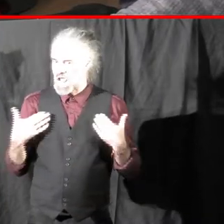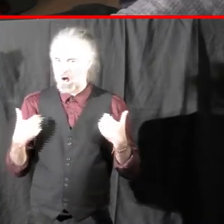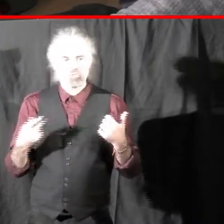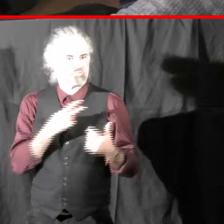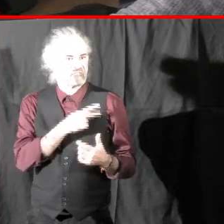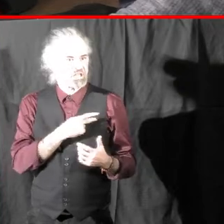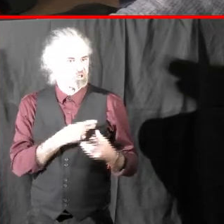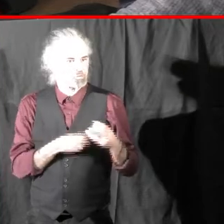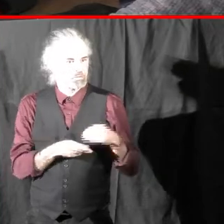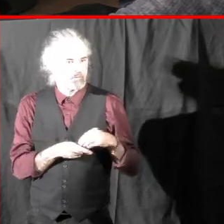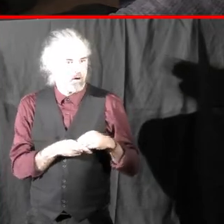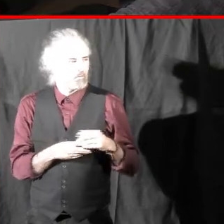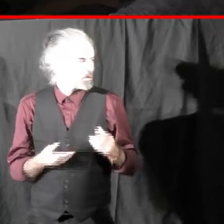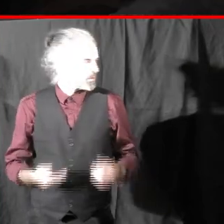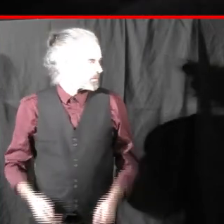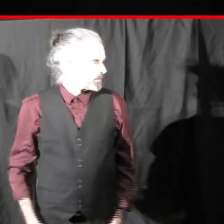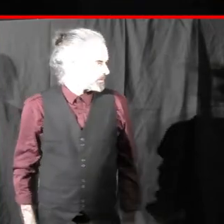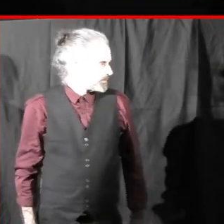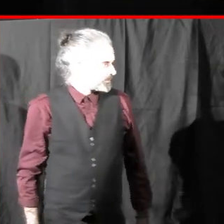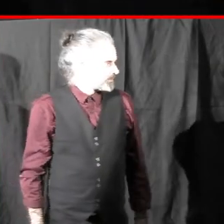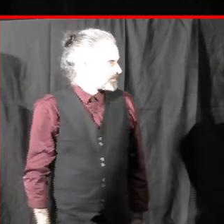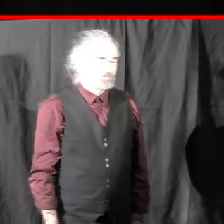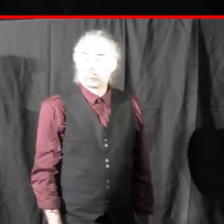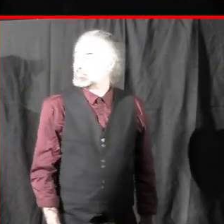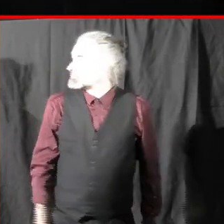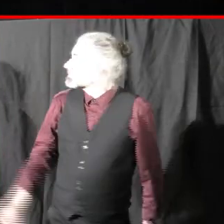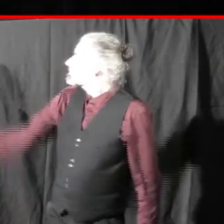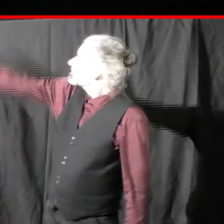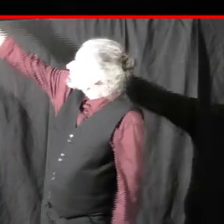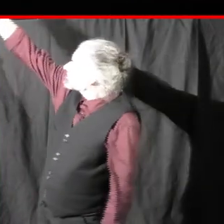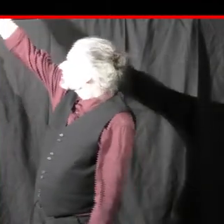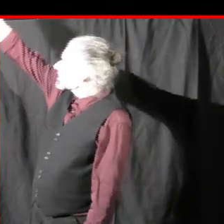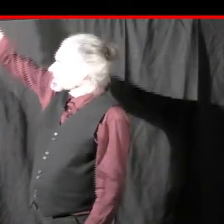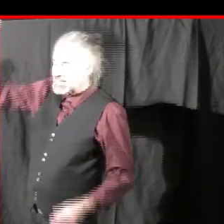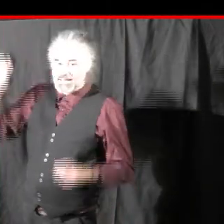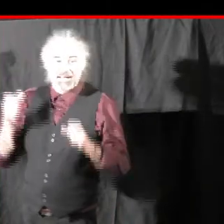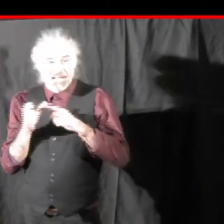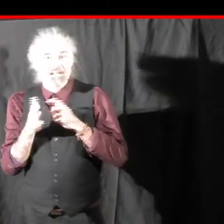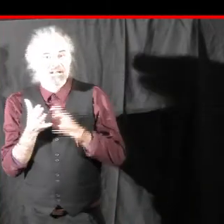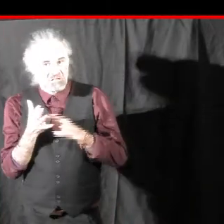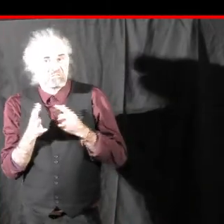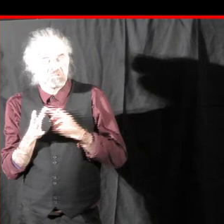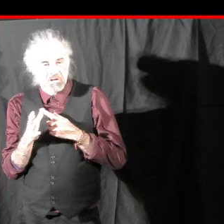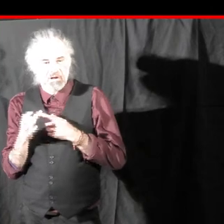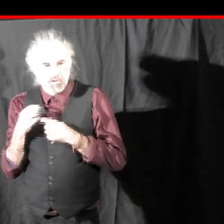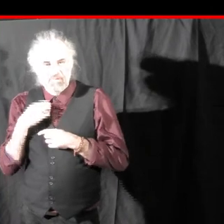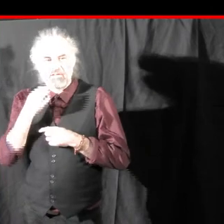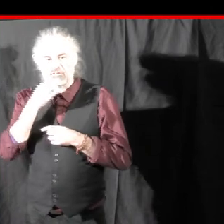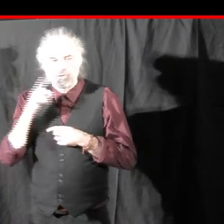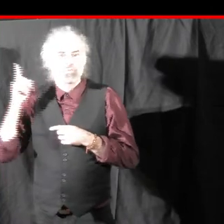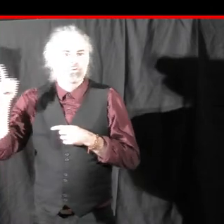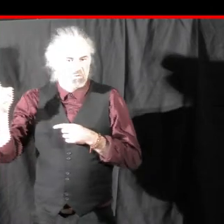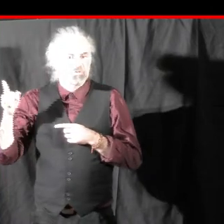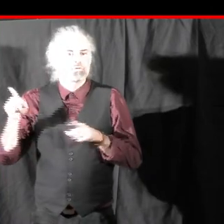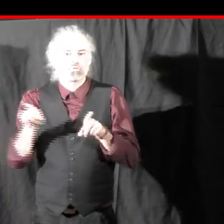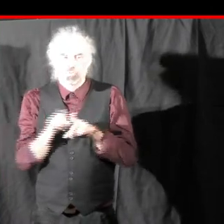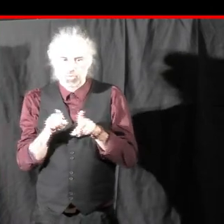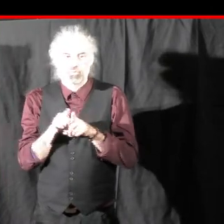okay. So, Ali. Yes. Oh, Cara. Hi. Yes, I've got a few here that haven't been said as